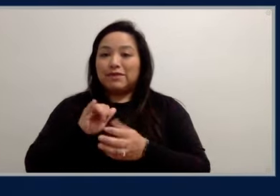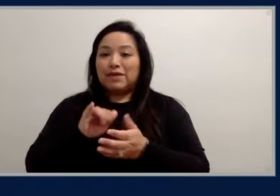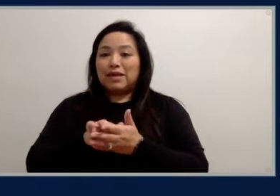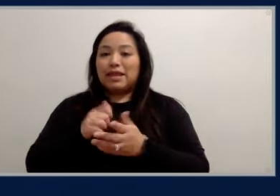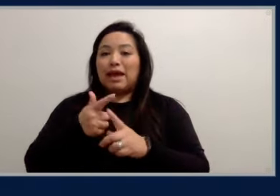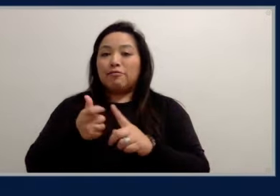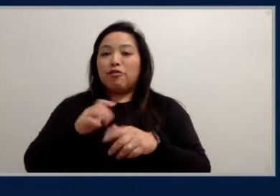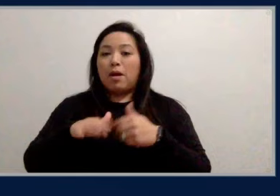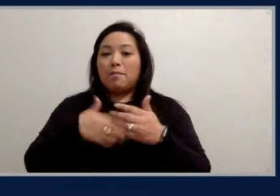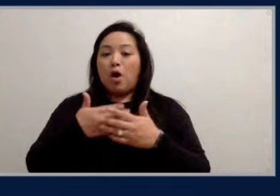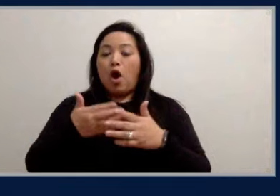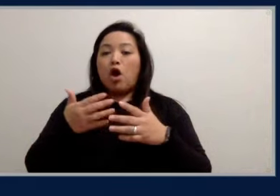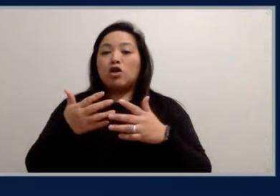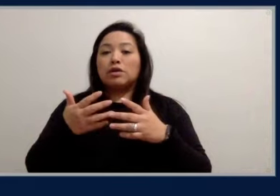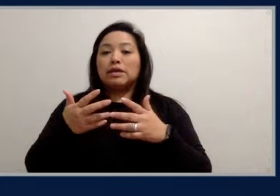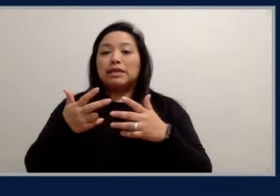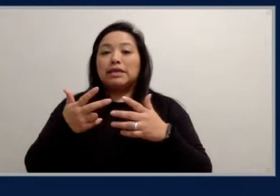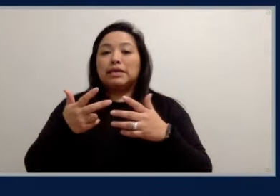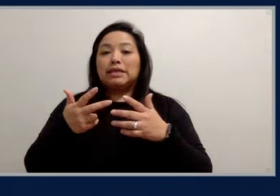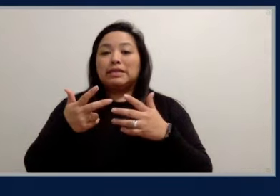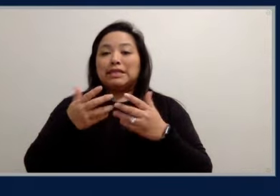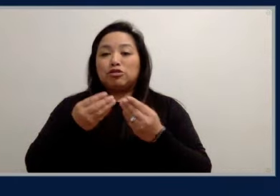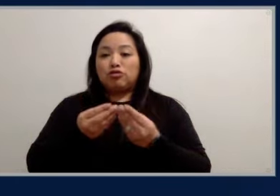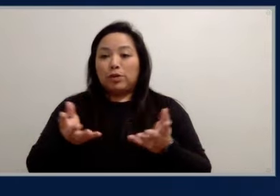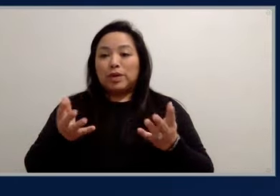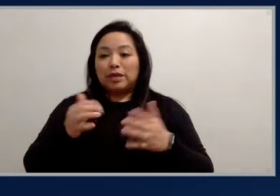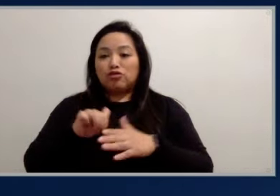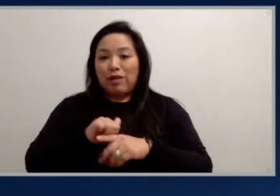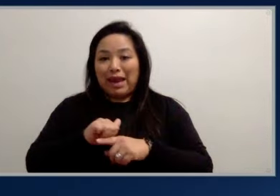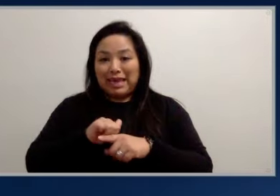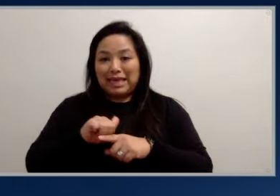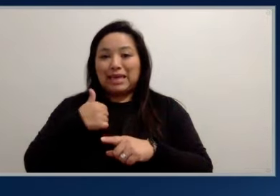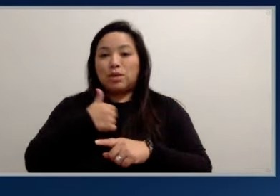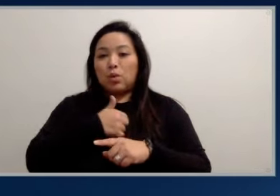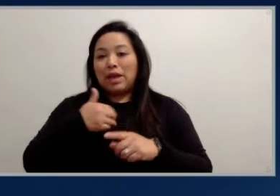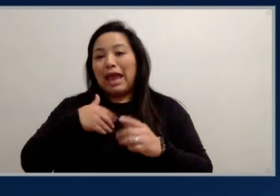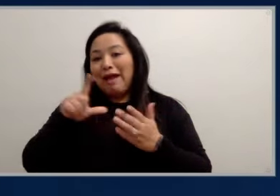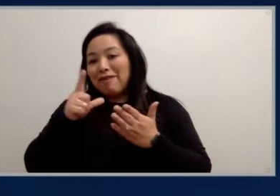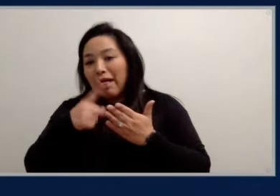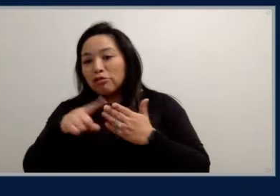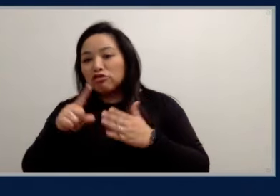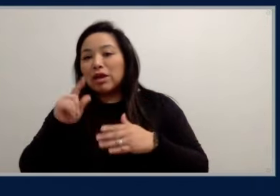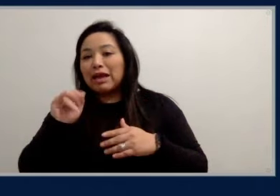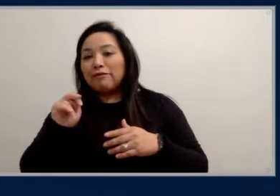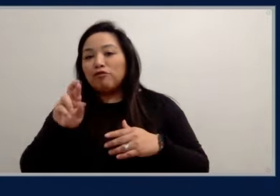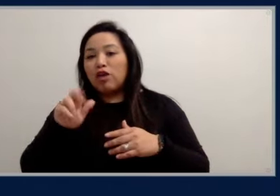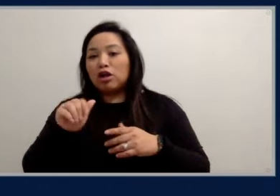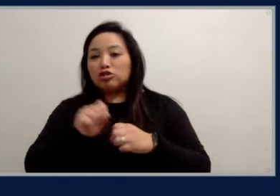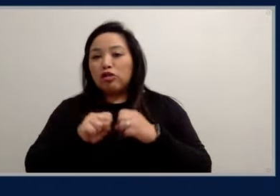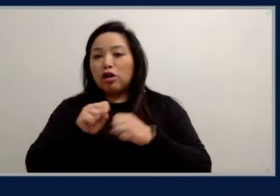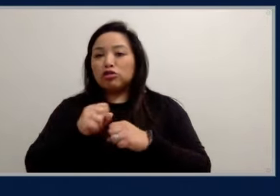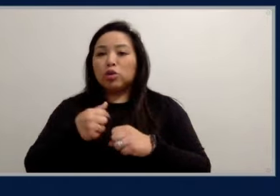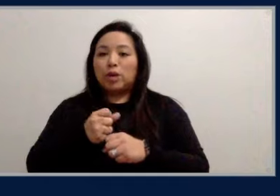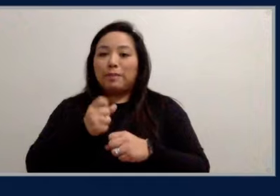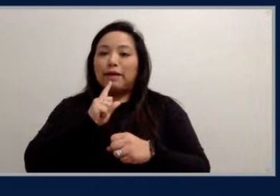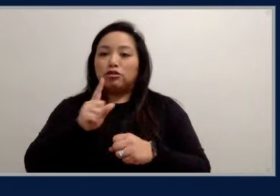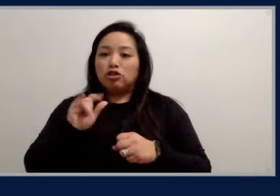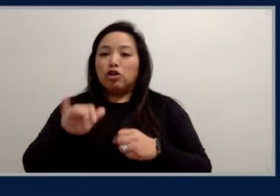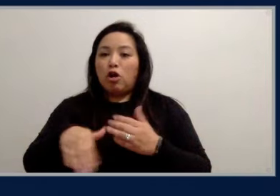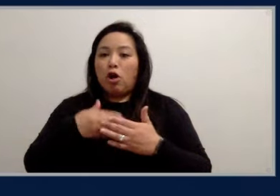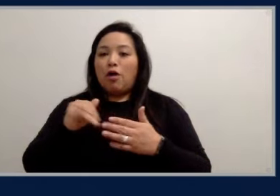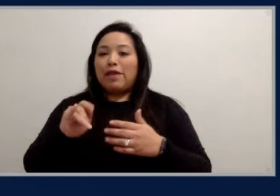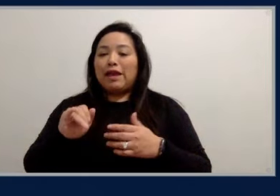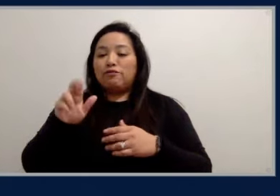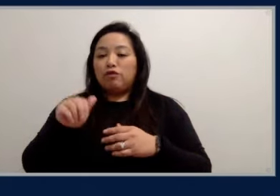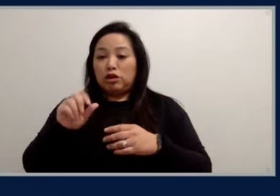distributed training at scale. It's an environment where we run health checks on the infrastructure. We make sure that this infrastructure will be up and running all the